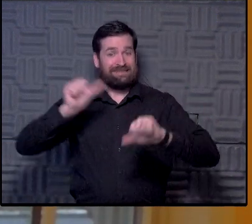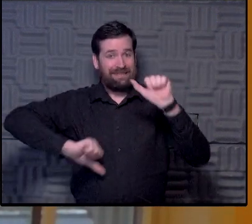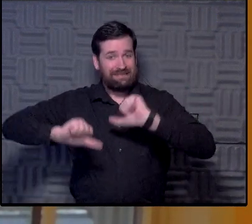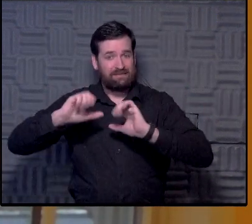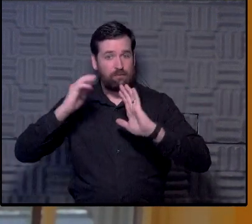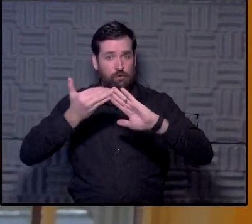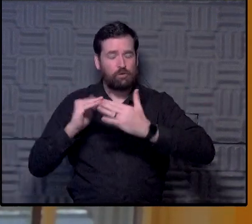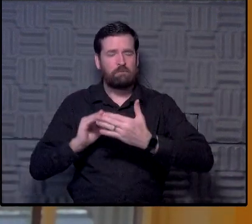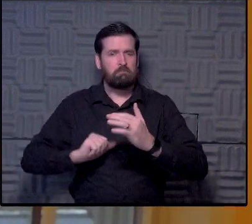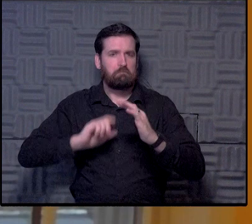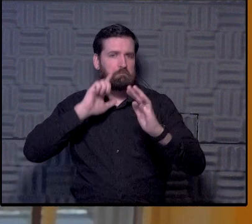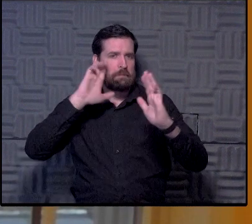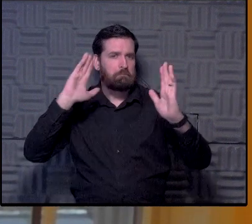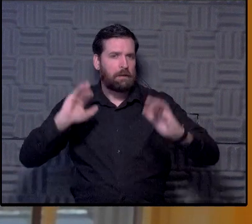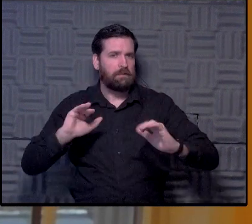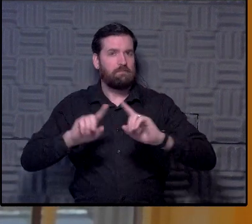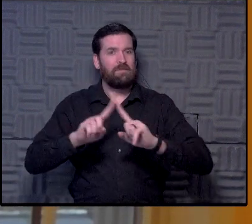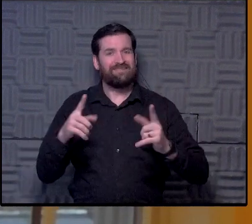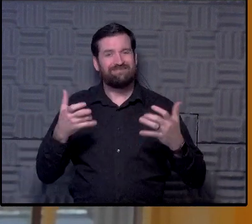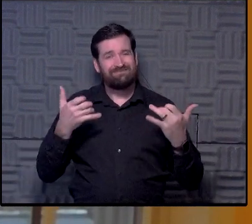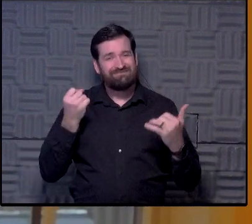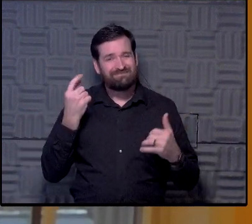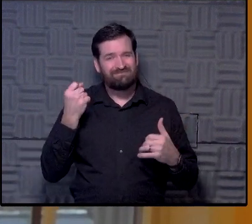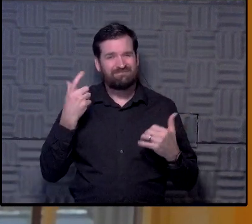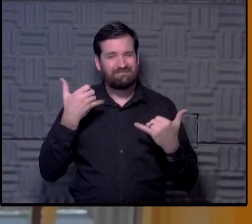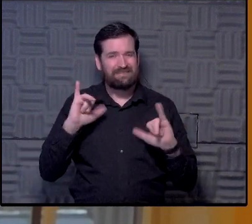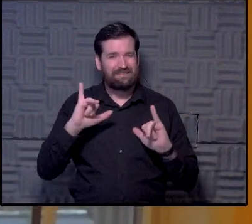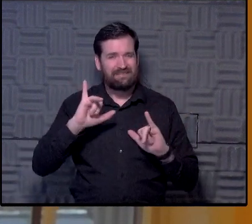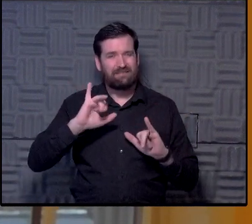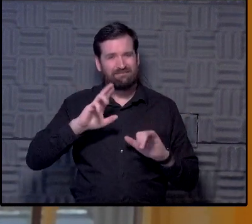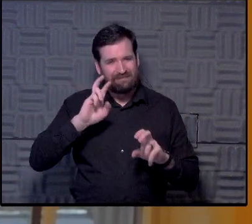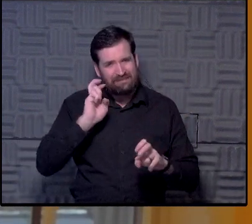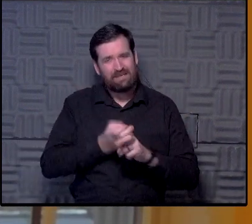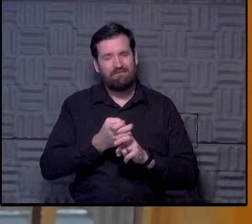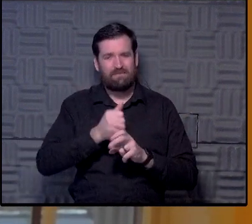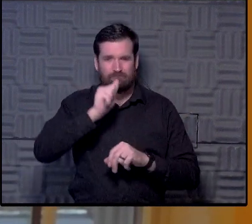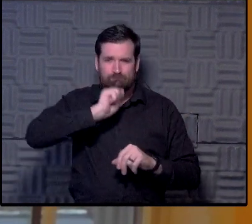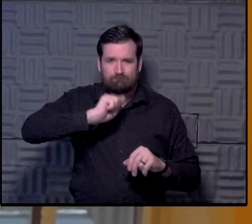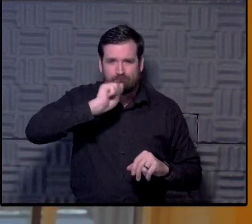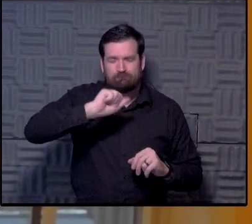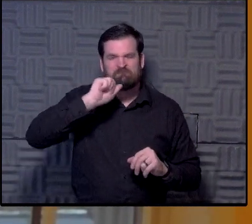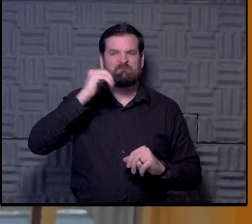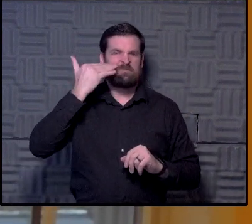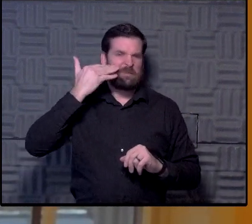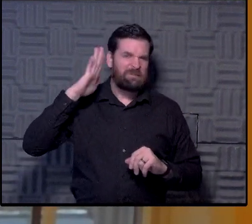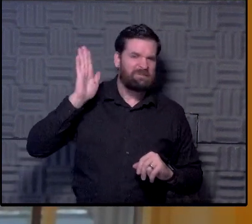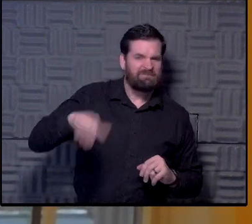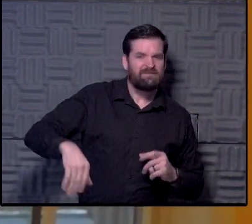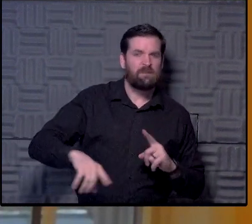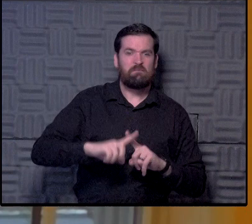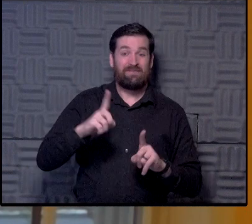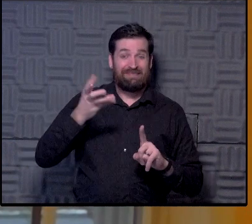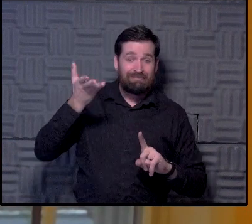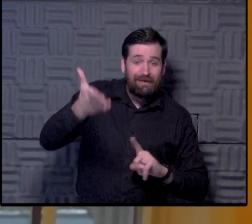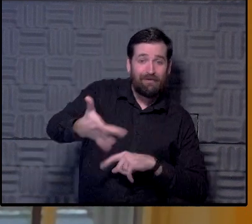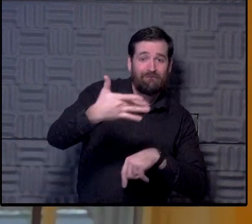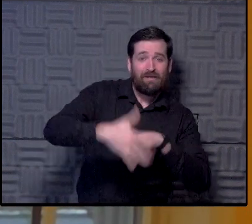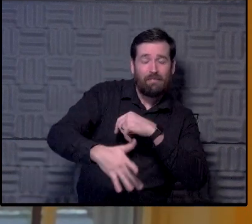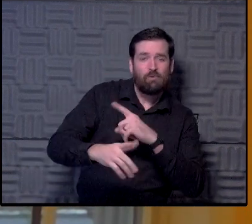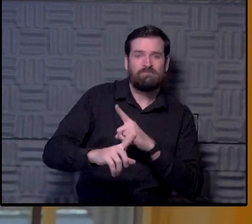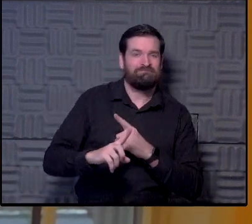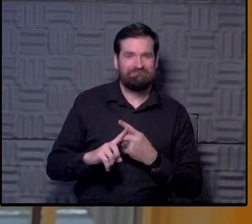anticipated those bumps, but it's still difficult to deal with when you know it's out there, but you can't get it.